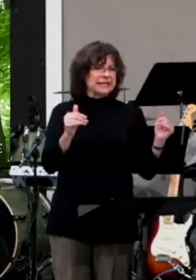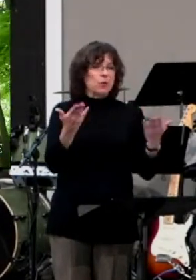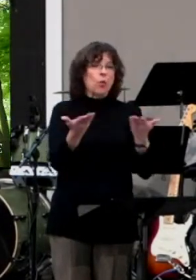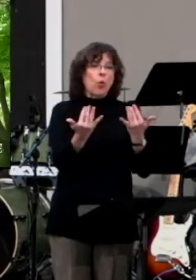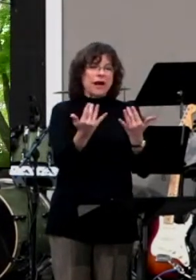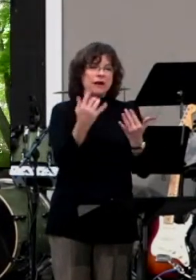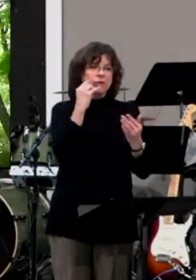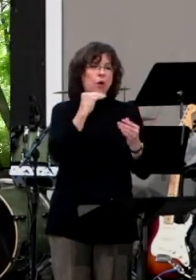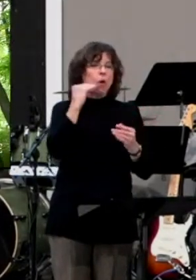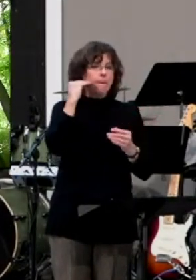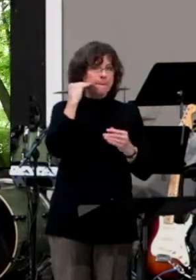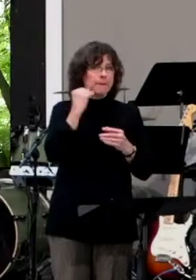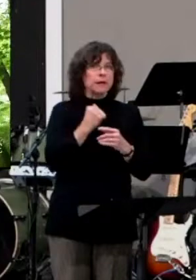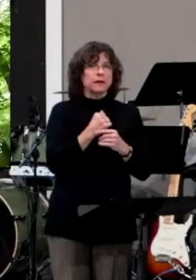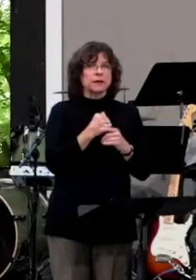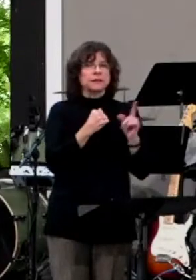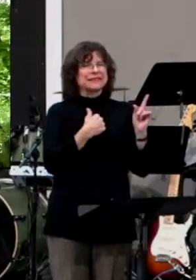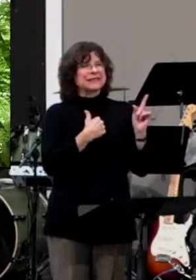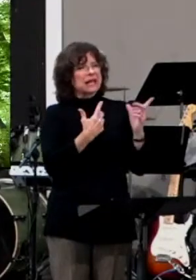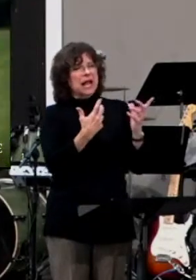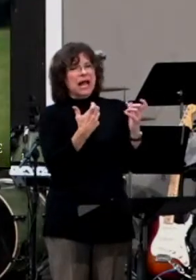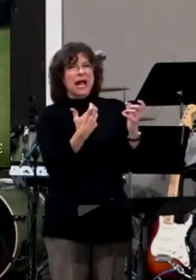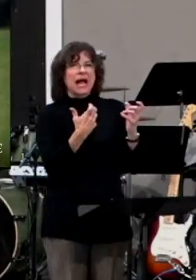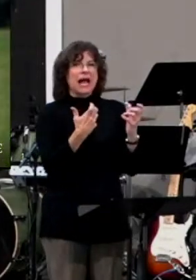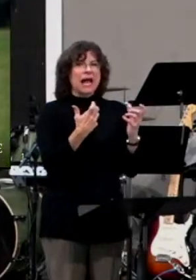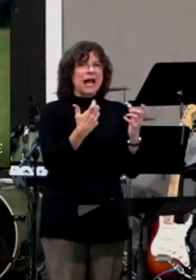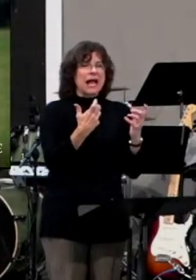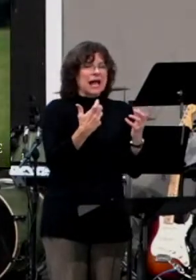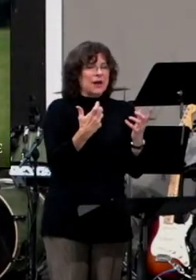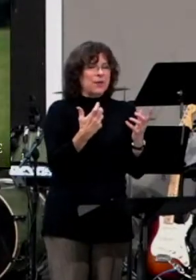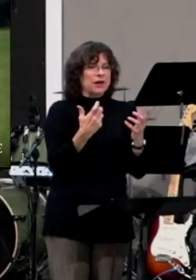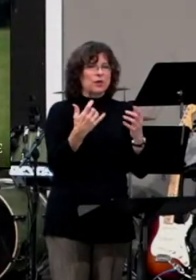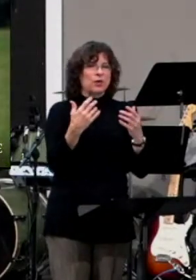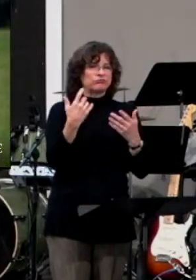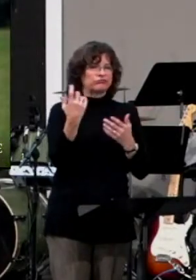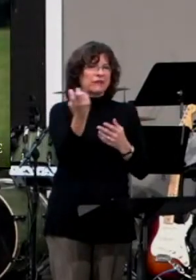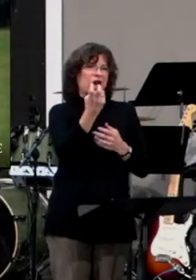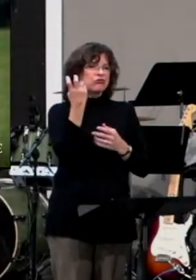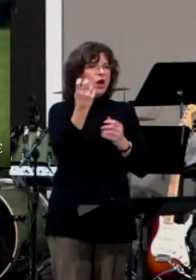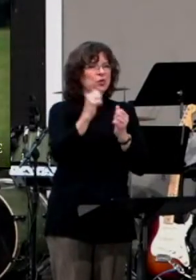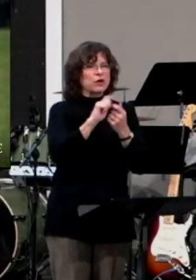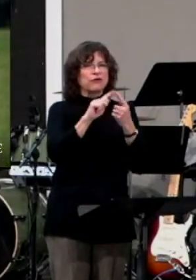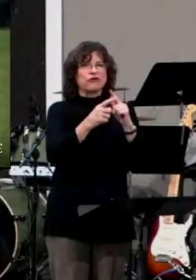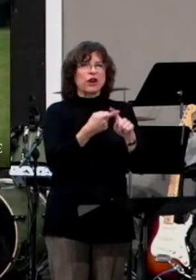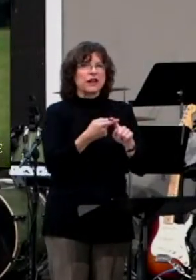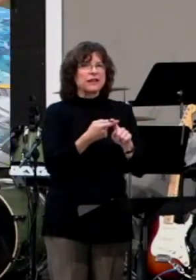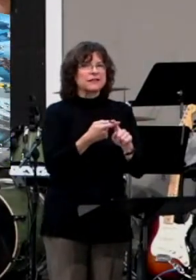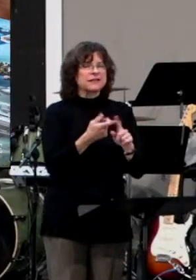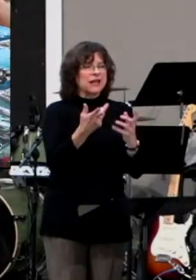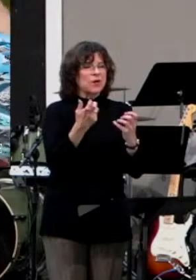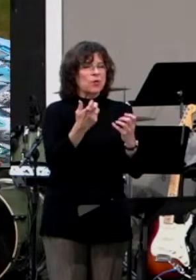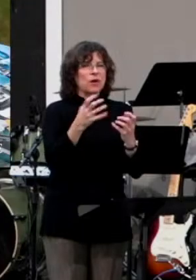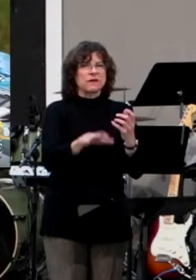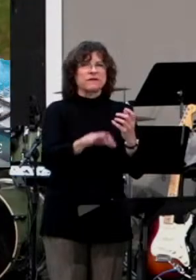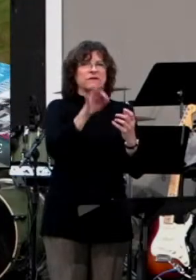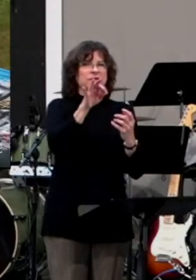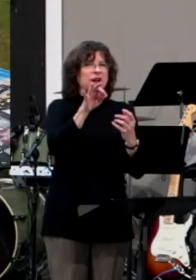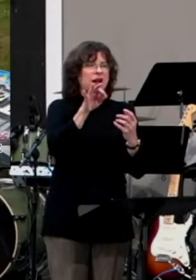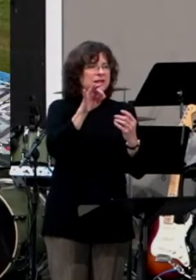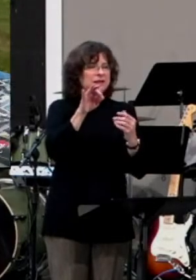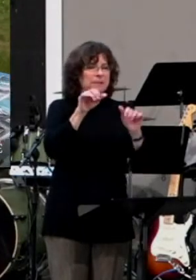to hang out with my friends. What's cool about Legos is the infinite possibility of building